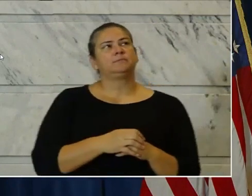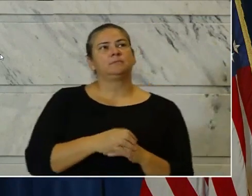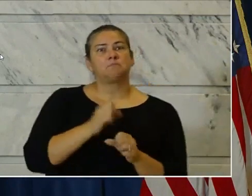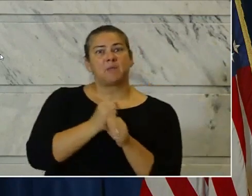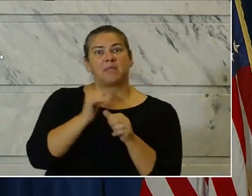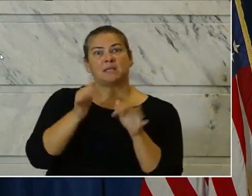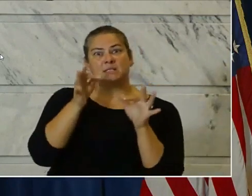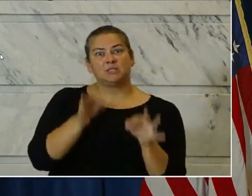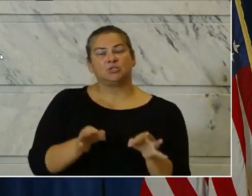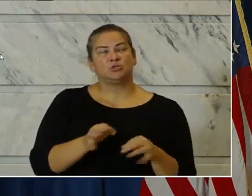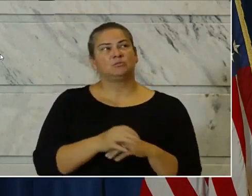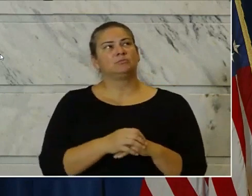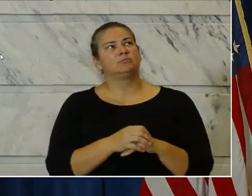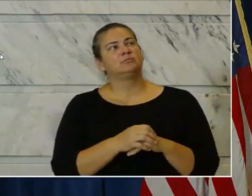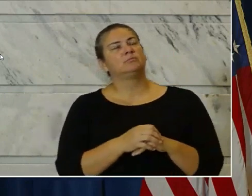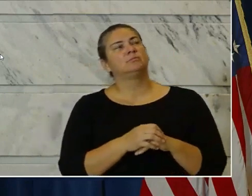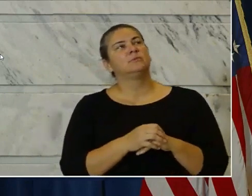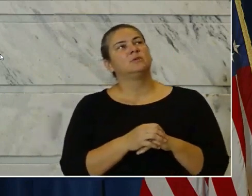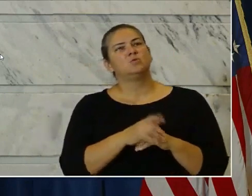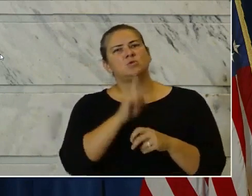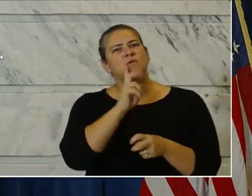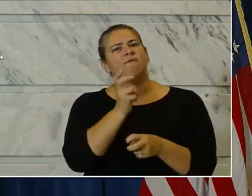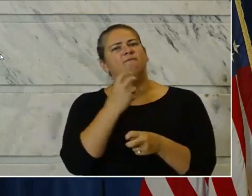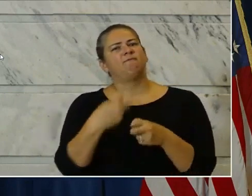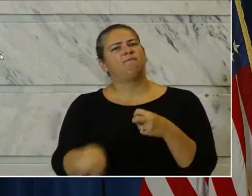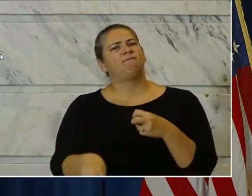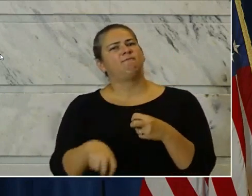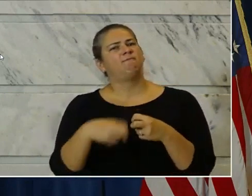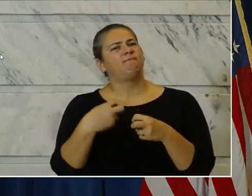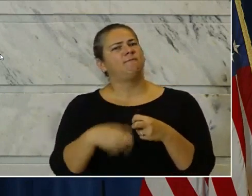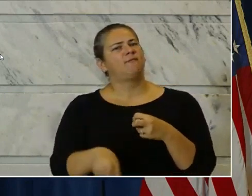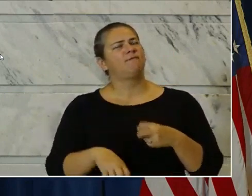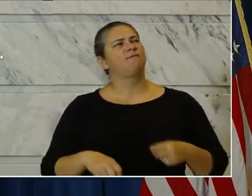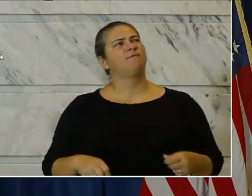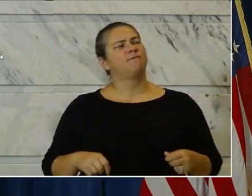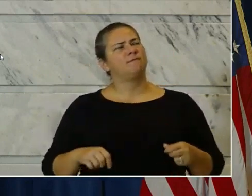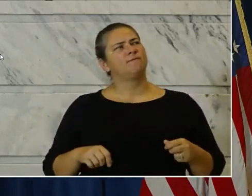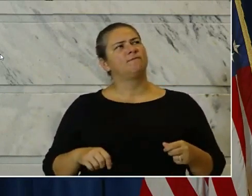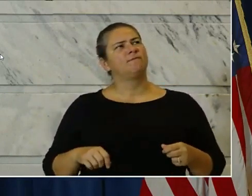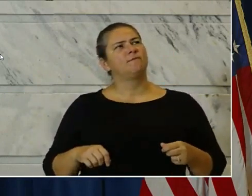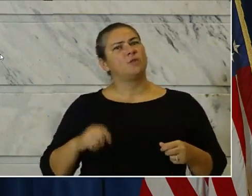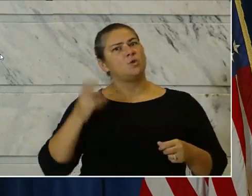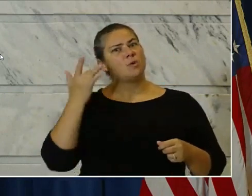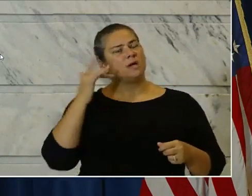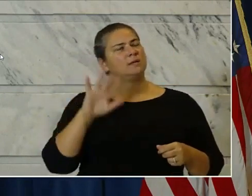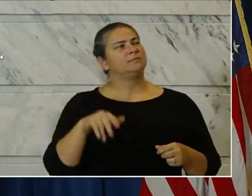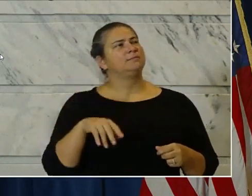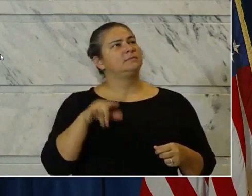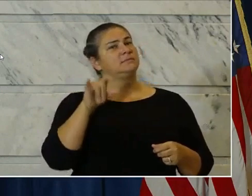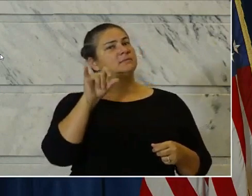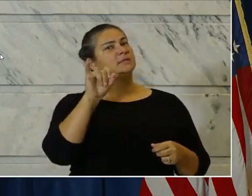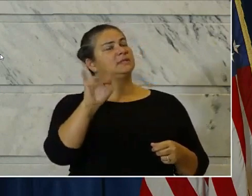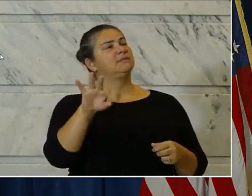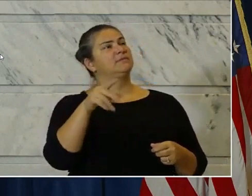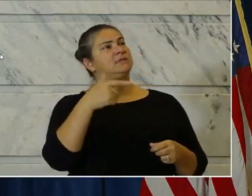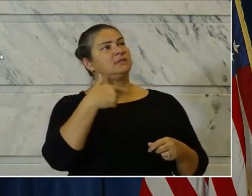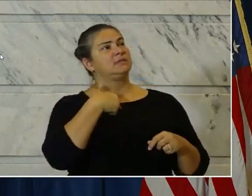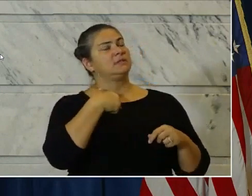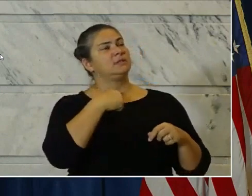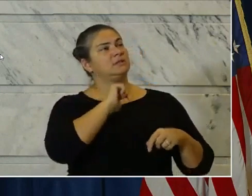is a pretty simple equation. It is the level and effectiveness of the